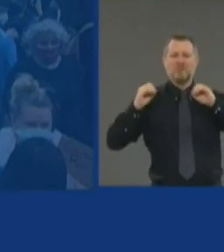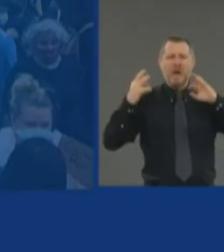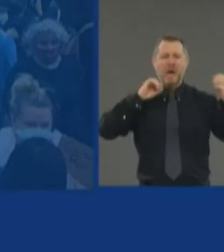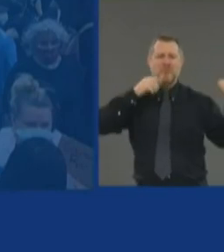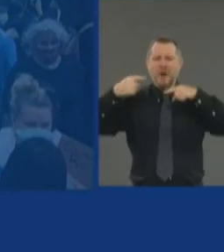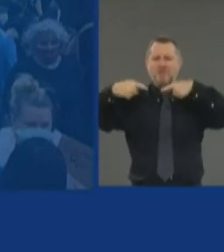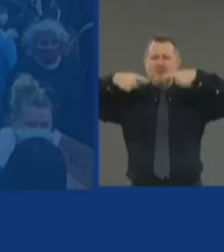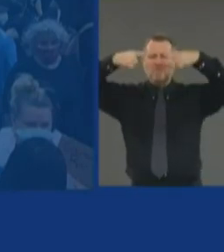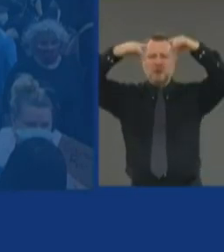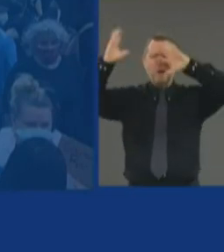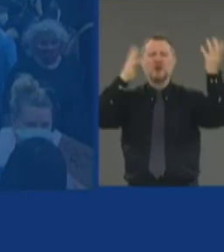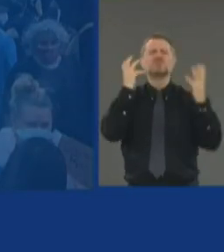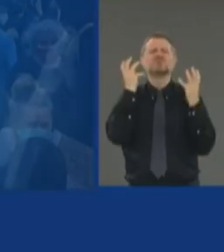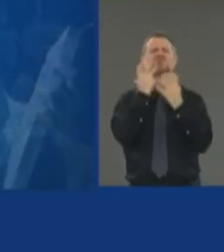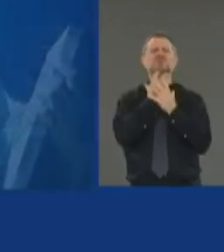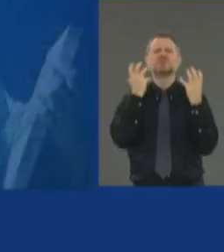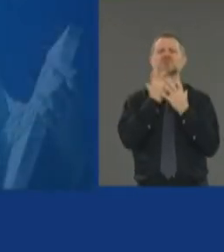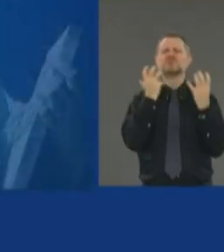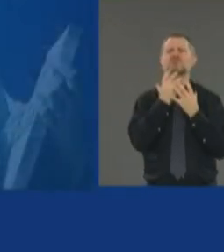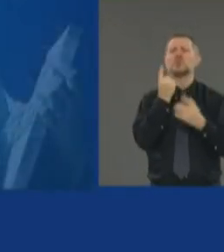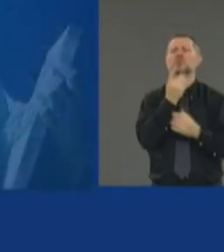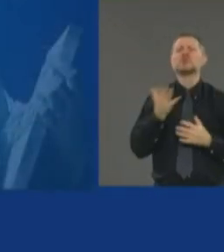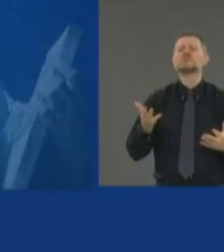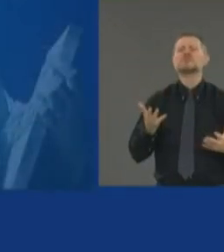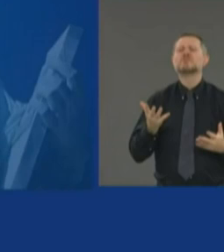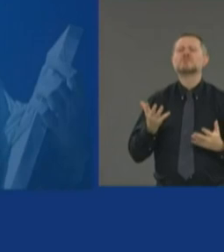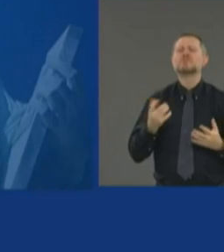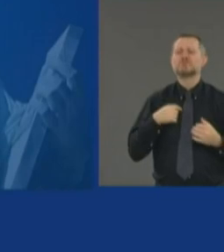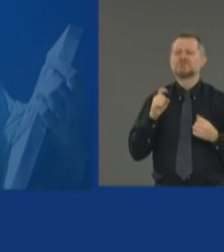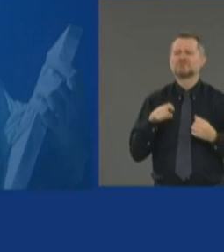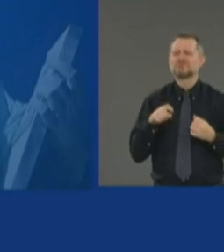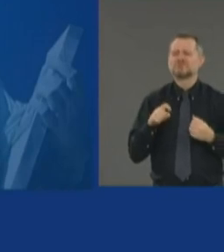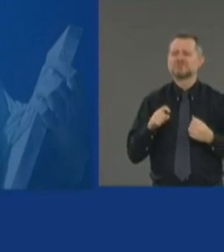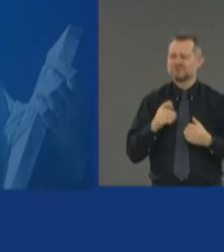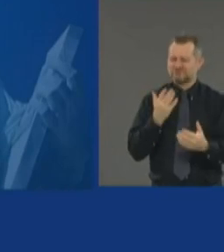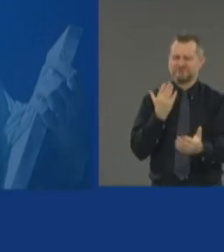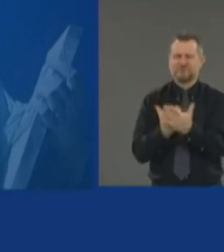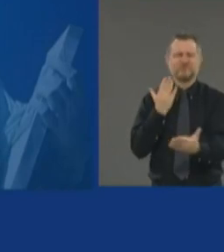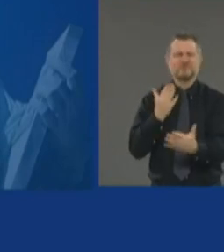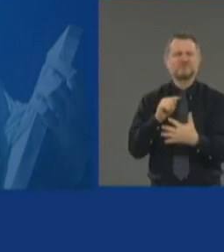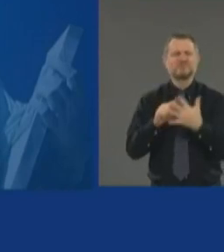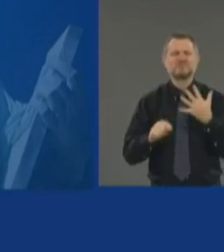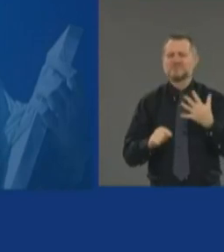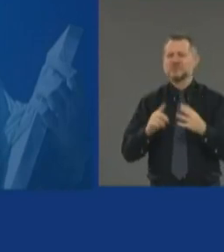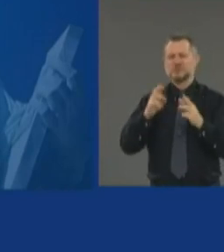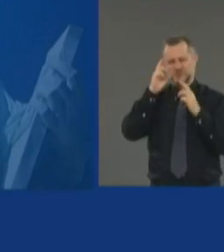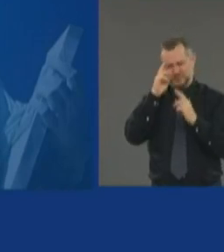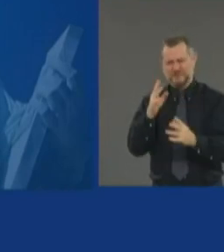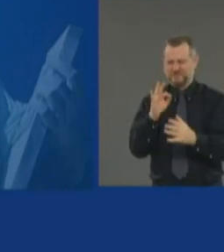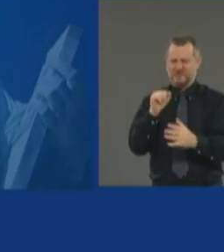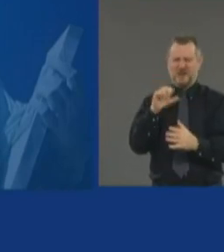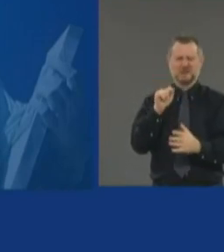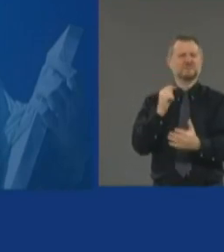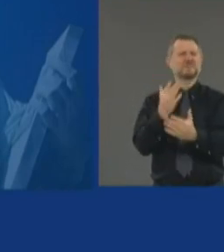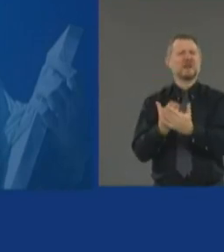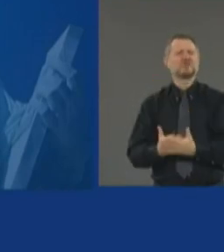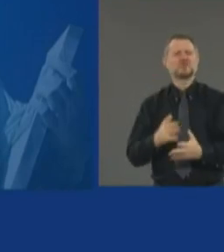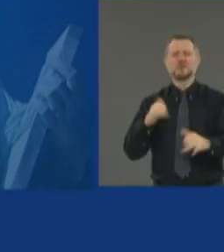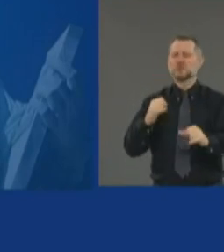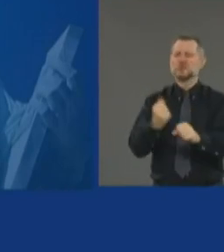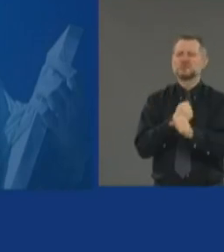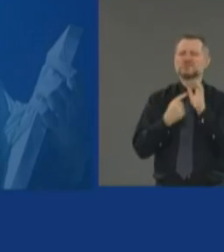is still a truth and there are still facts. And that's what we have to focus on. That was the truth